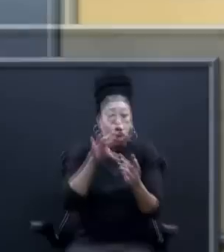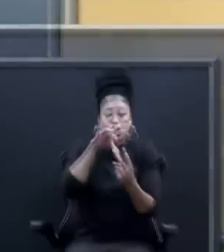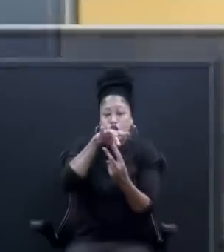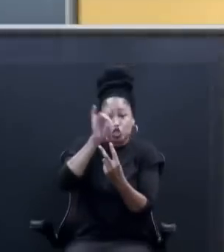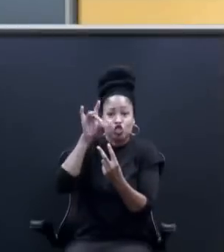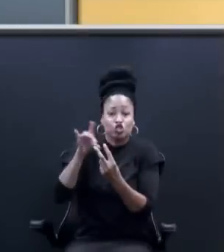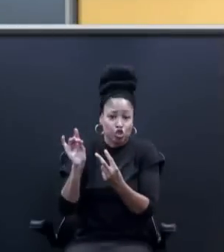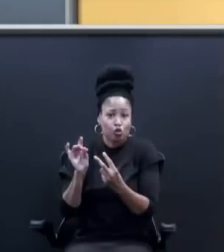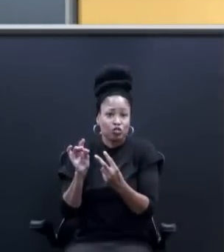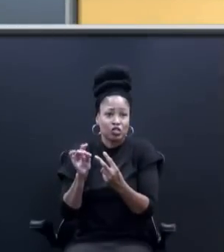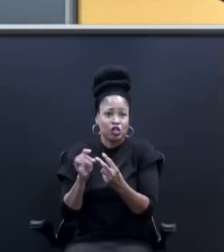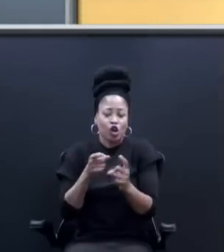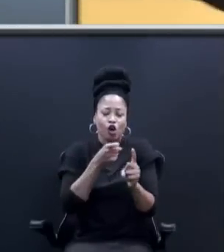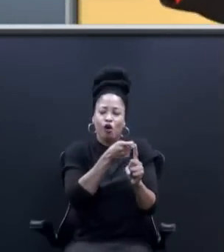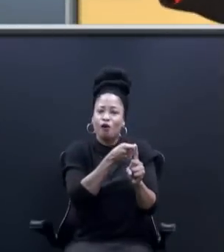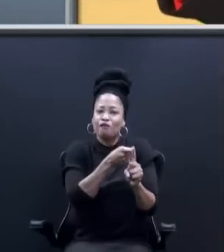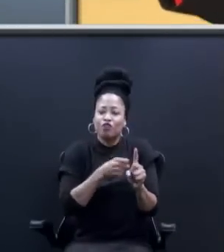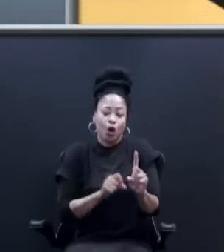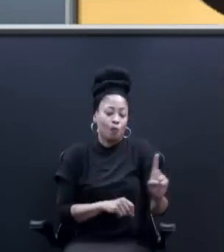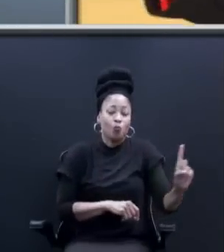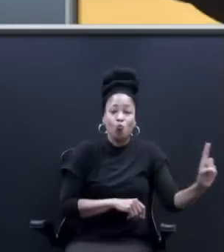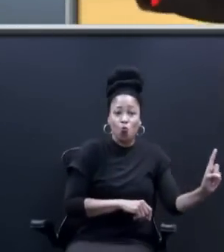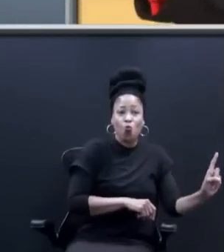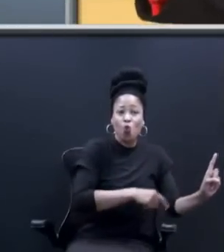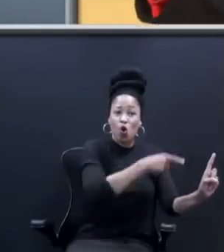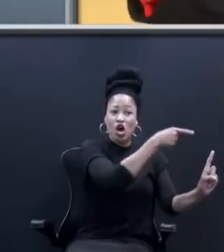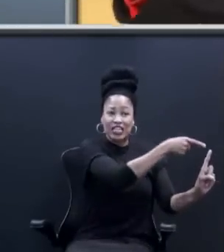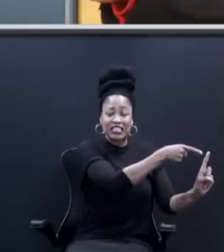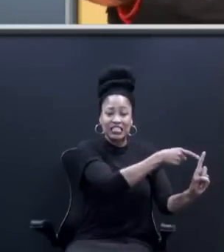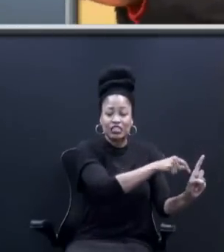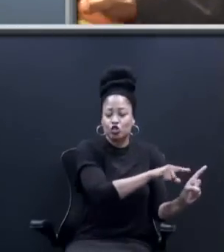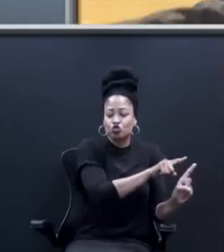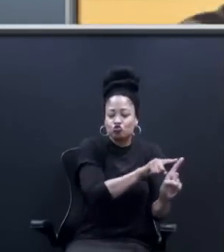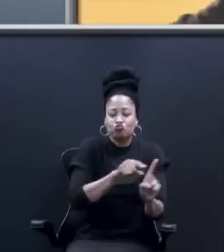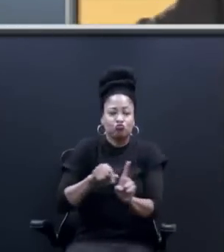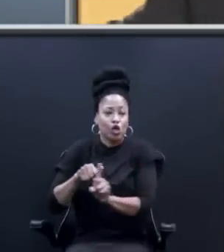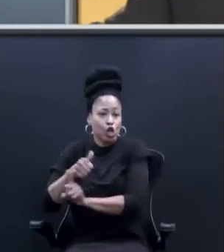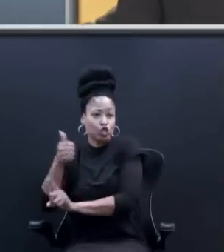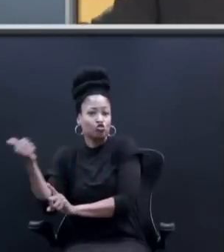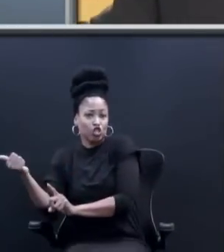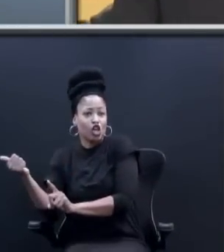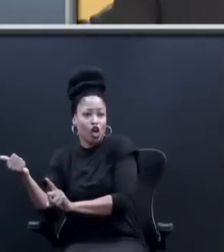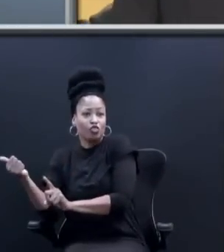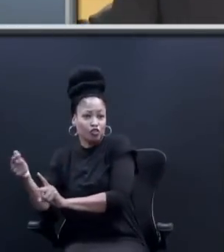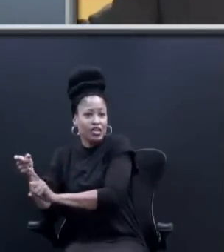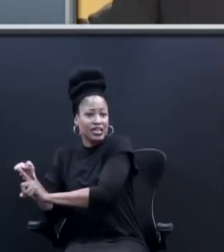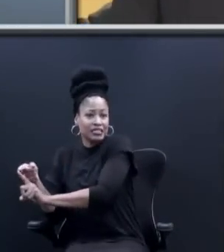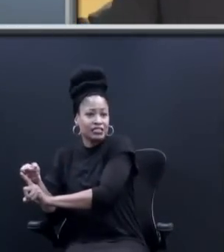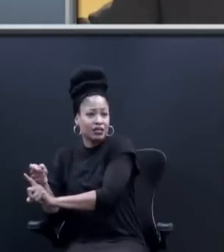Lord is not going to recover Israel until he comes.